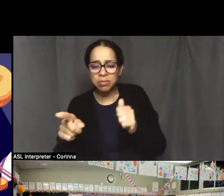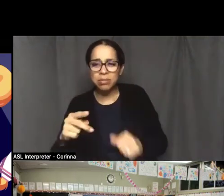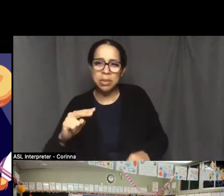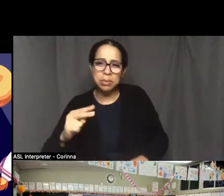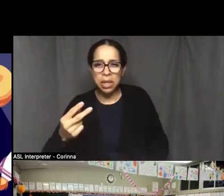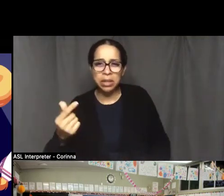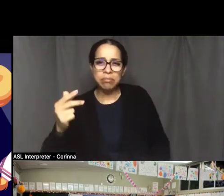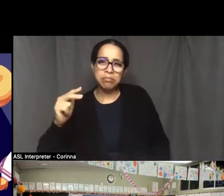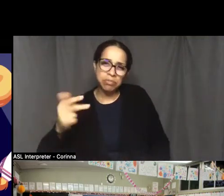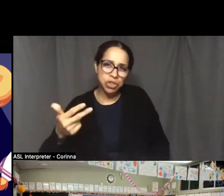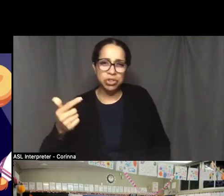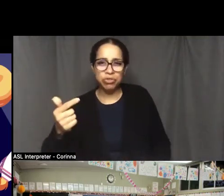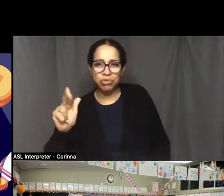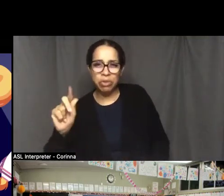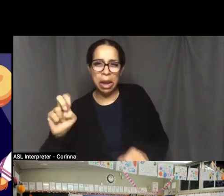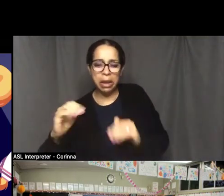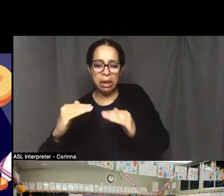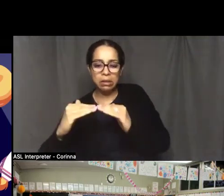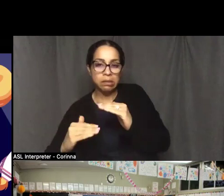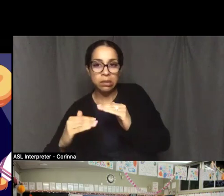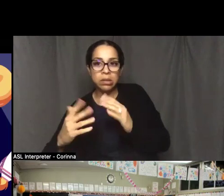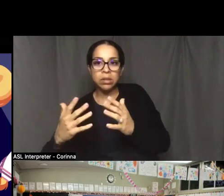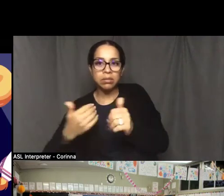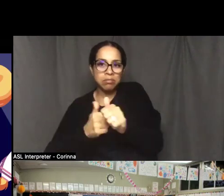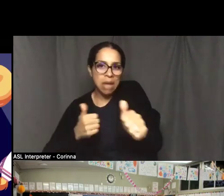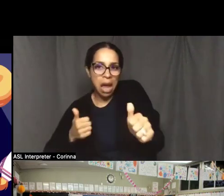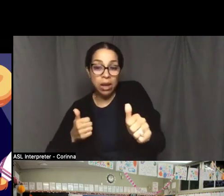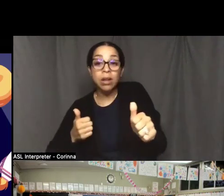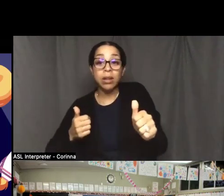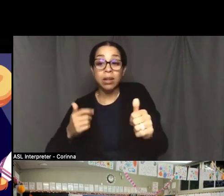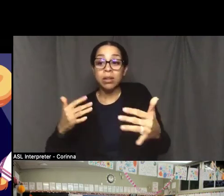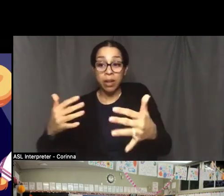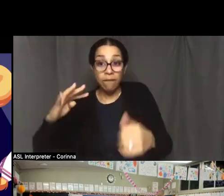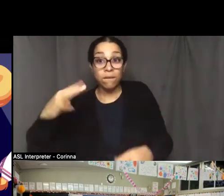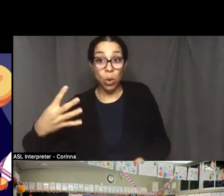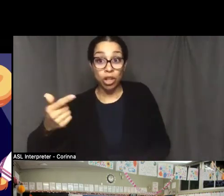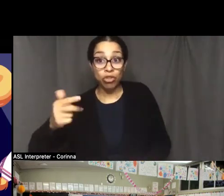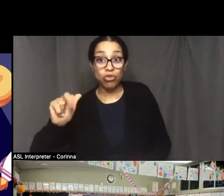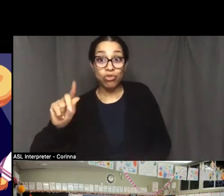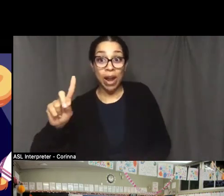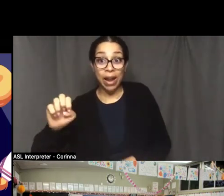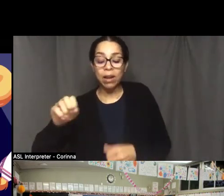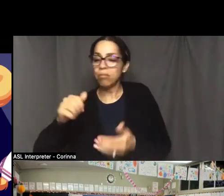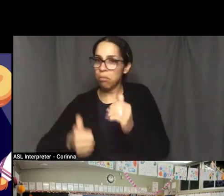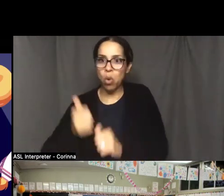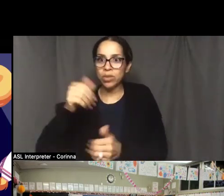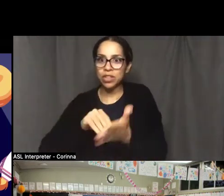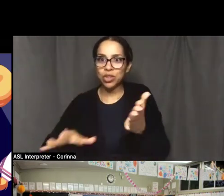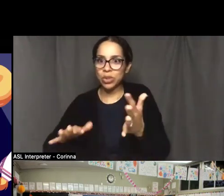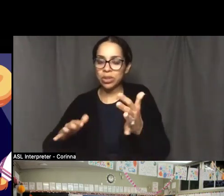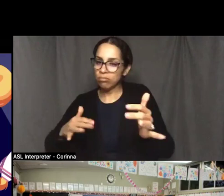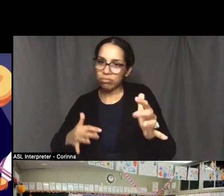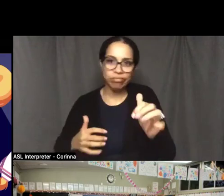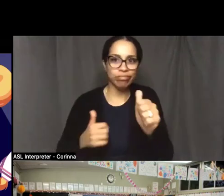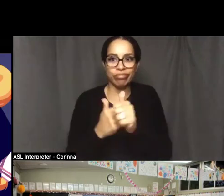even a little bit in fourth, by the end of fifth grade, most of our students have caught up to where they're English only school peers have been in terms